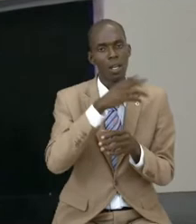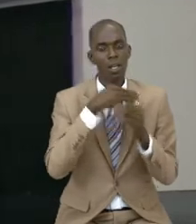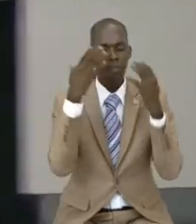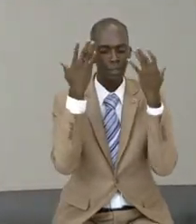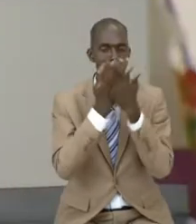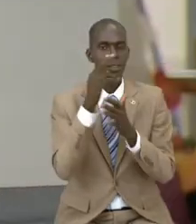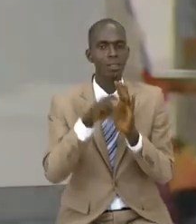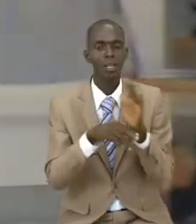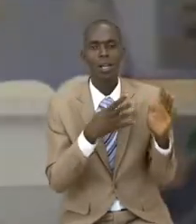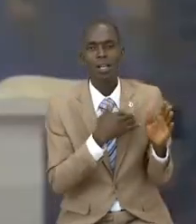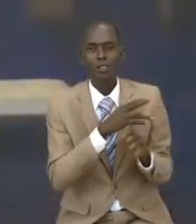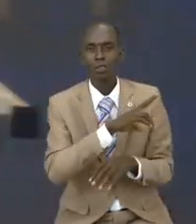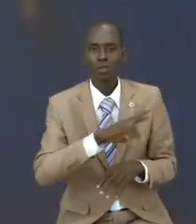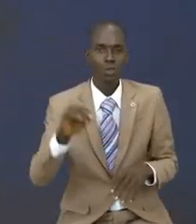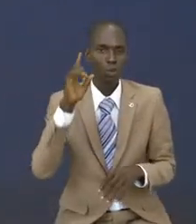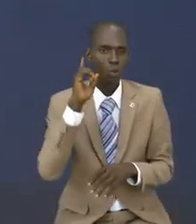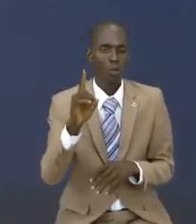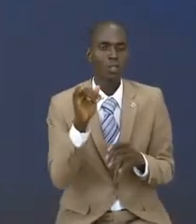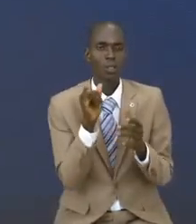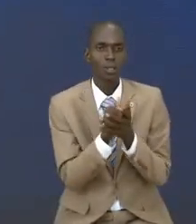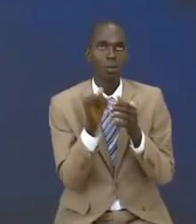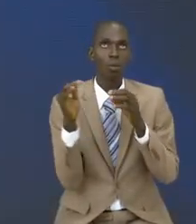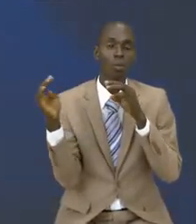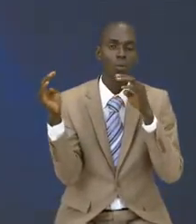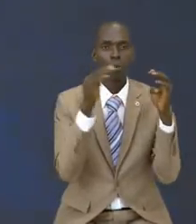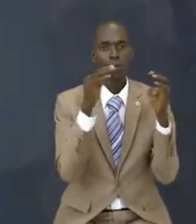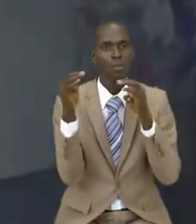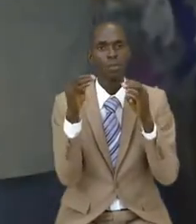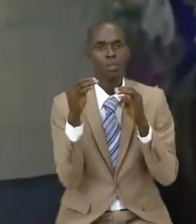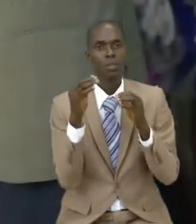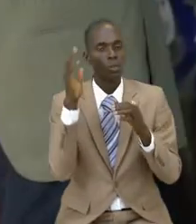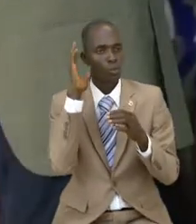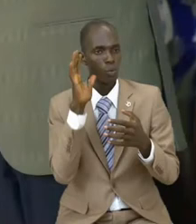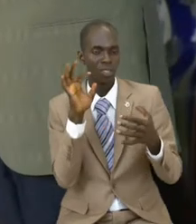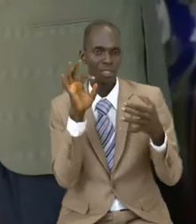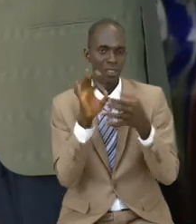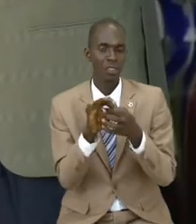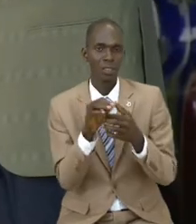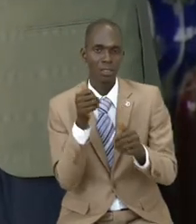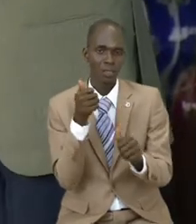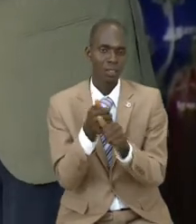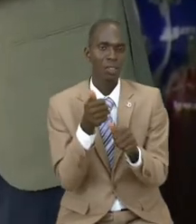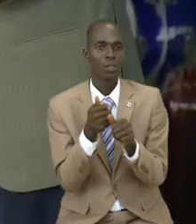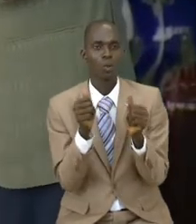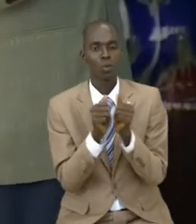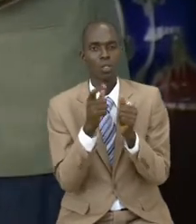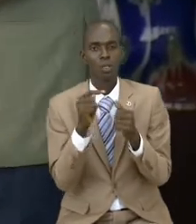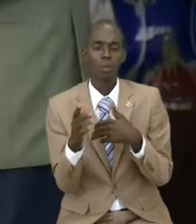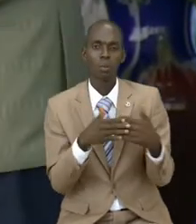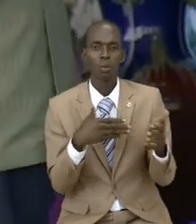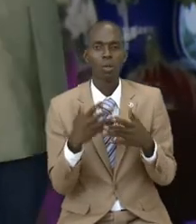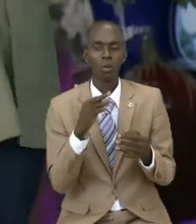no man that worries will entangle himself or the affairs of